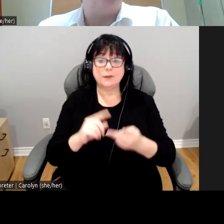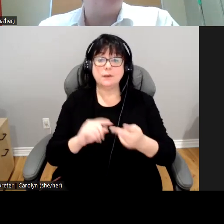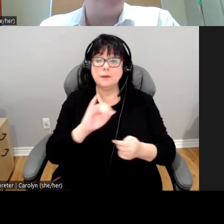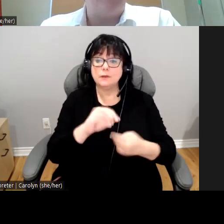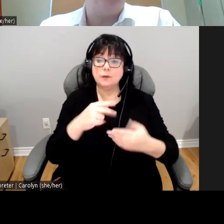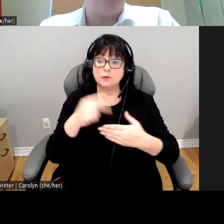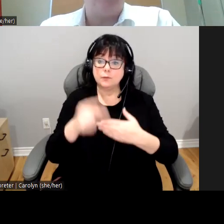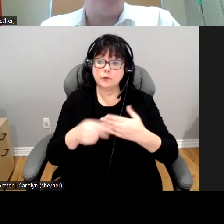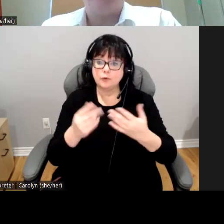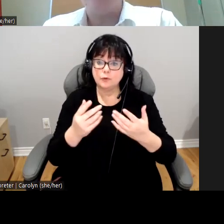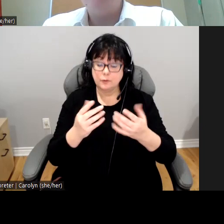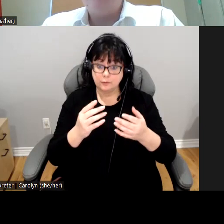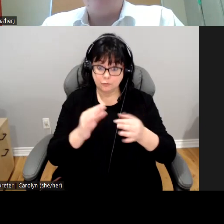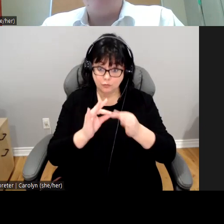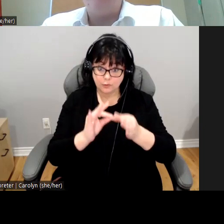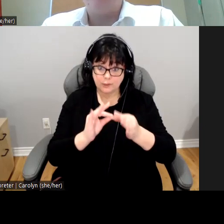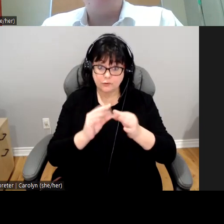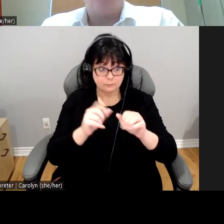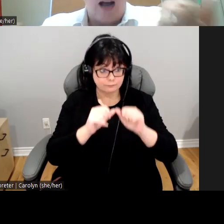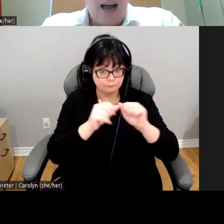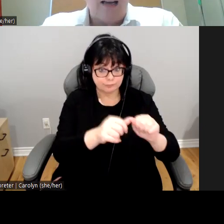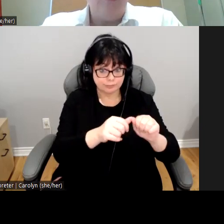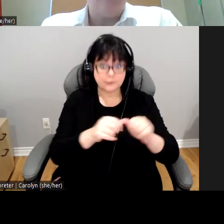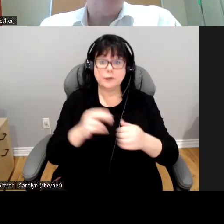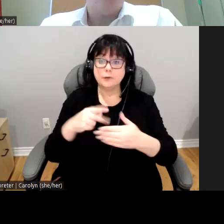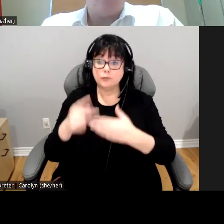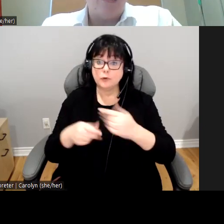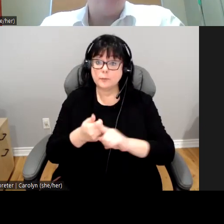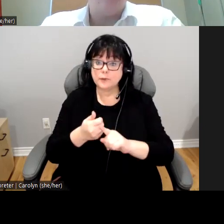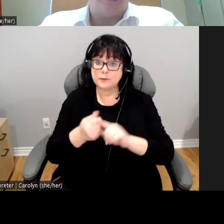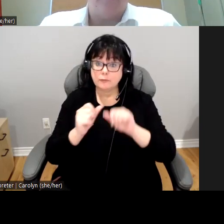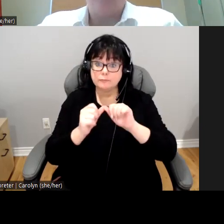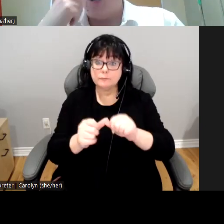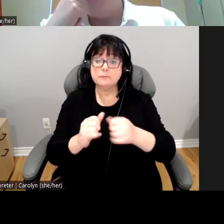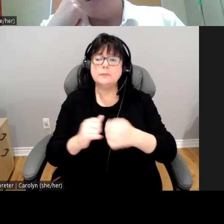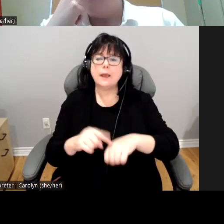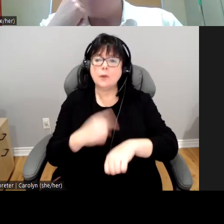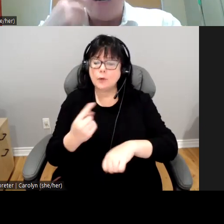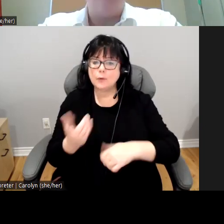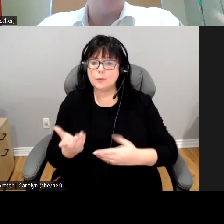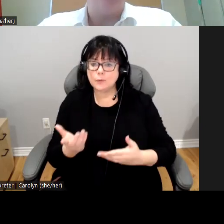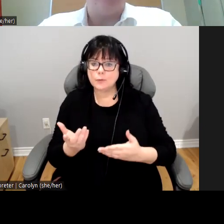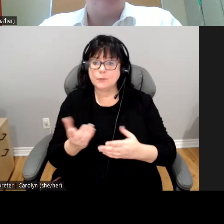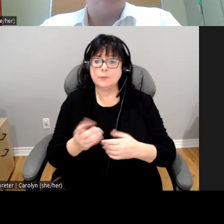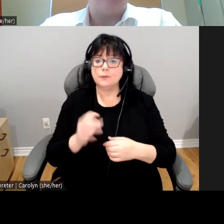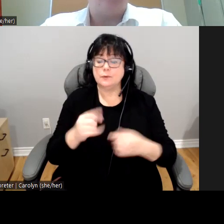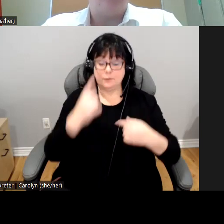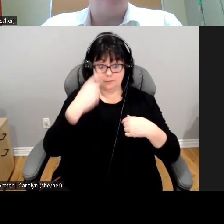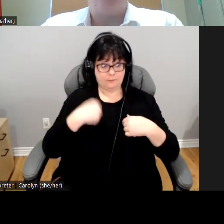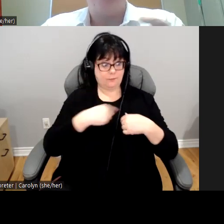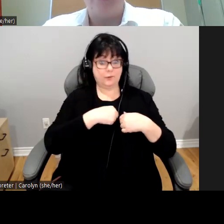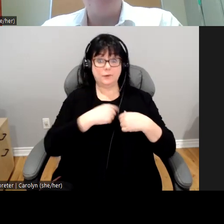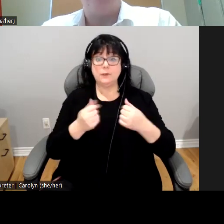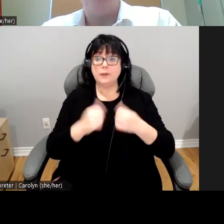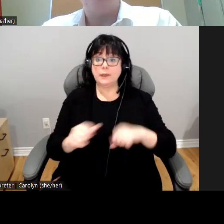sustainable do you want the relationships to be? For us, whenever we have a project, whenever we build a